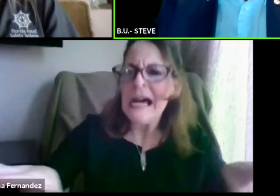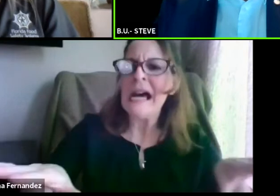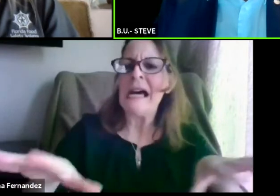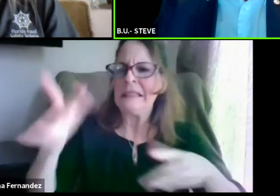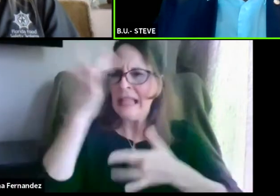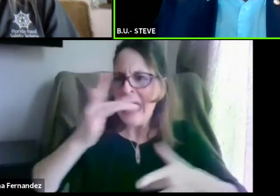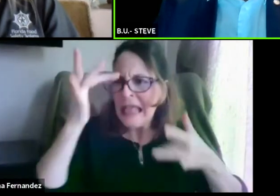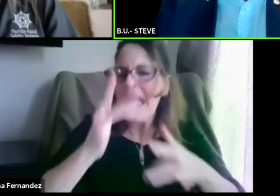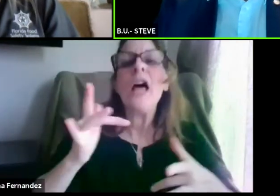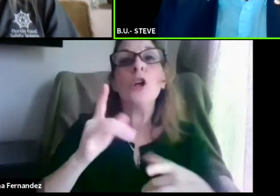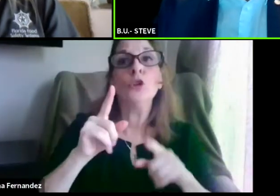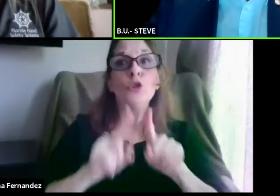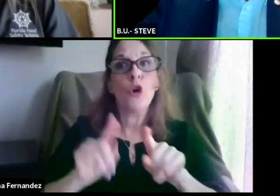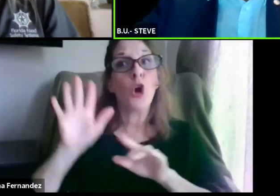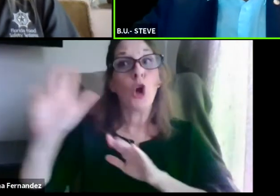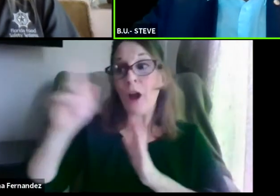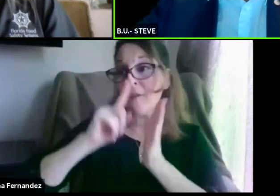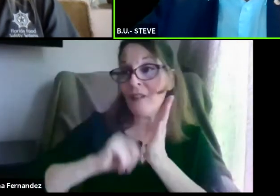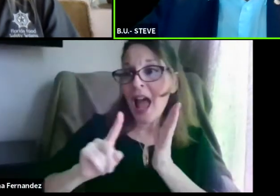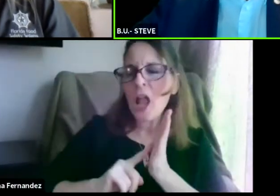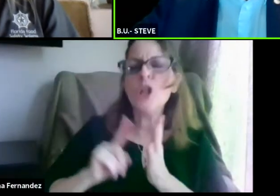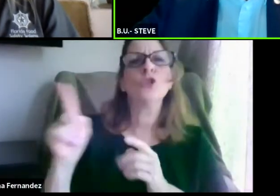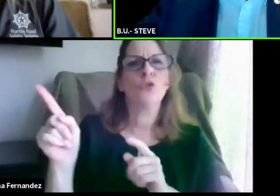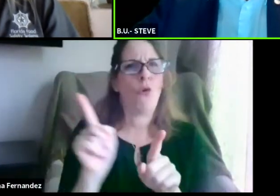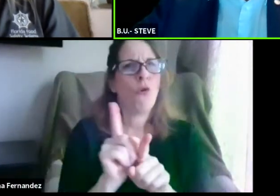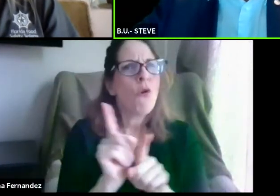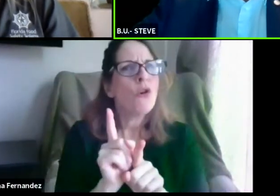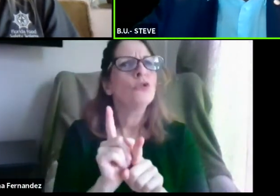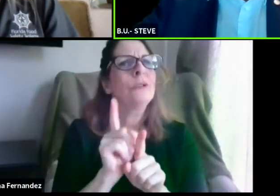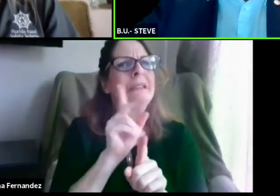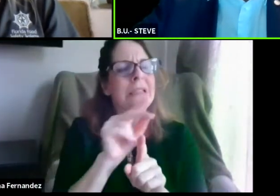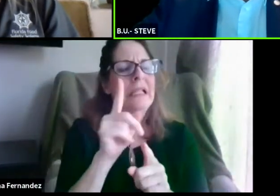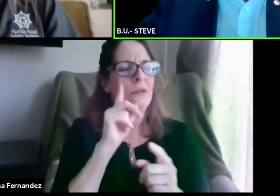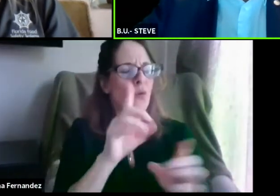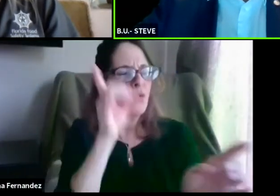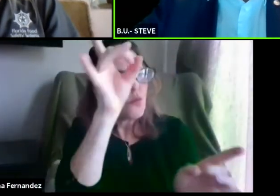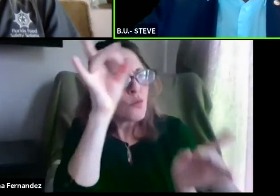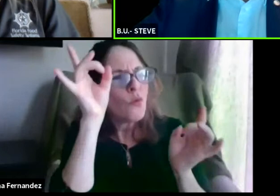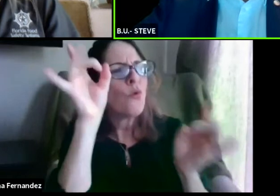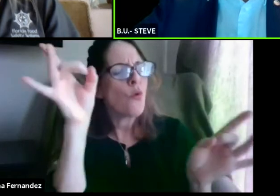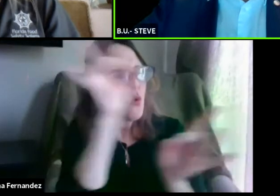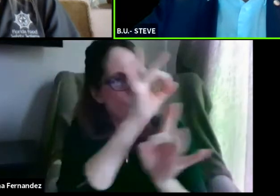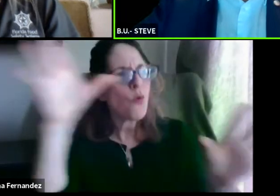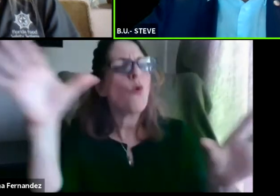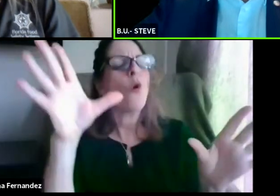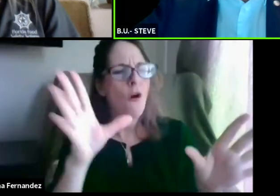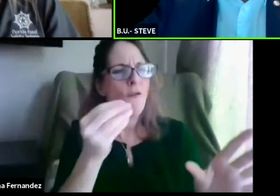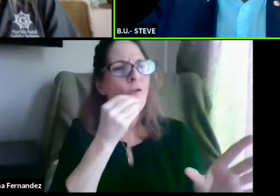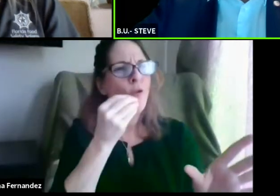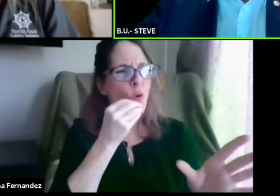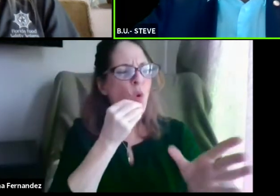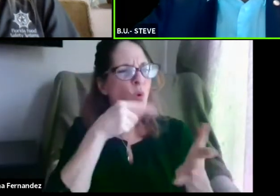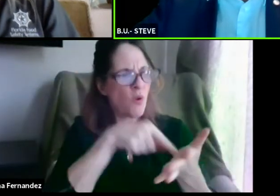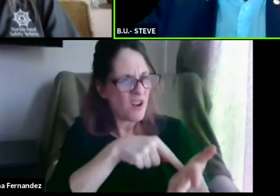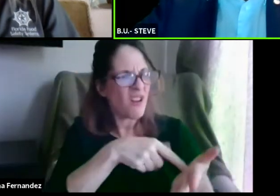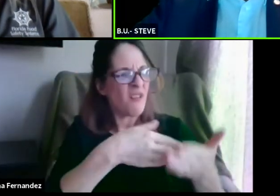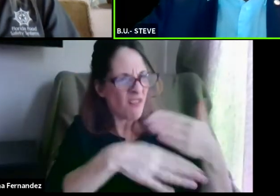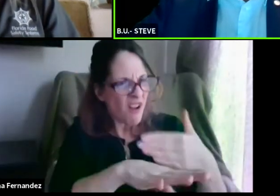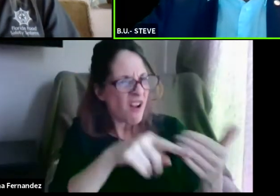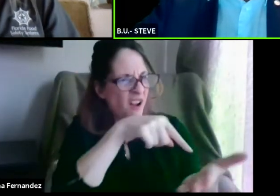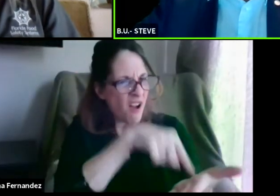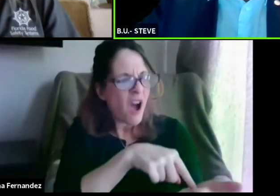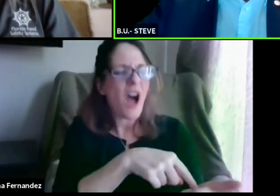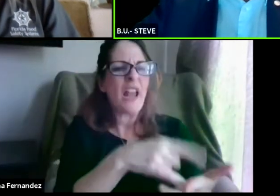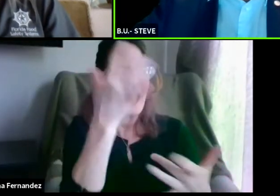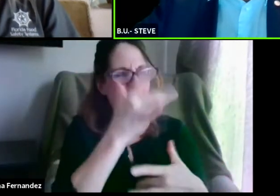was during those investigations that Egger observed the devastating effects foodborne illness had on a business. She